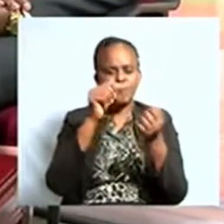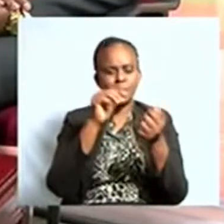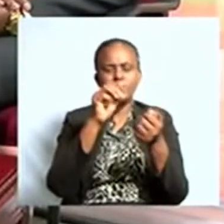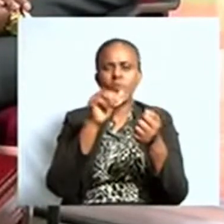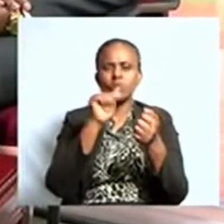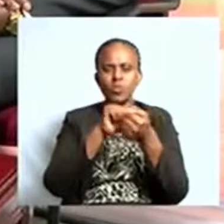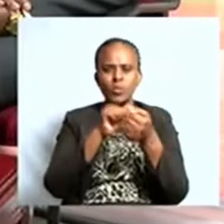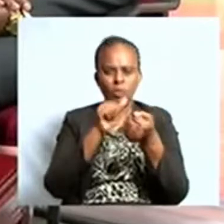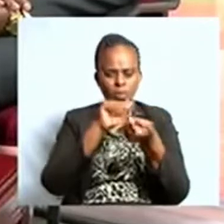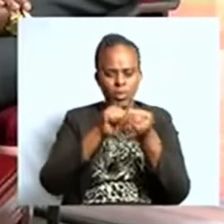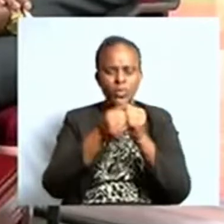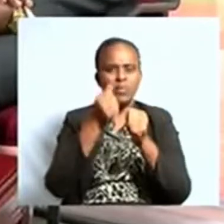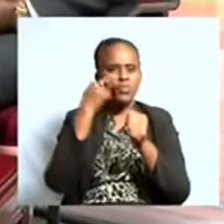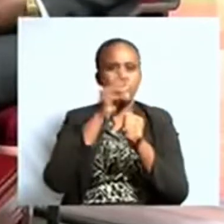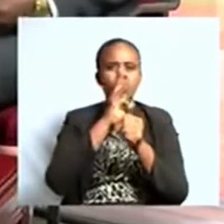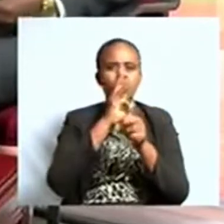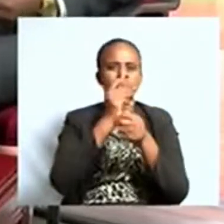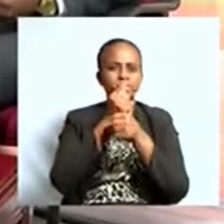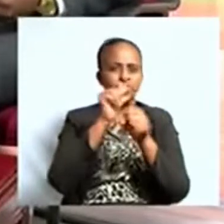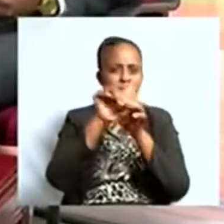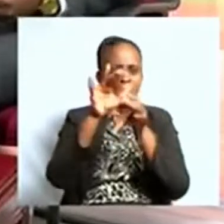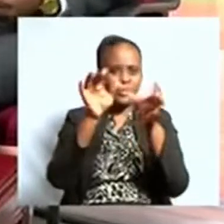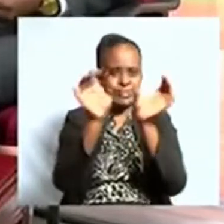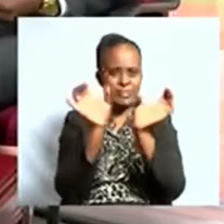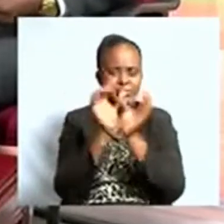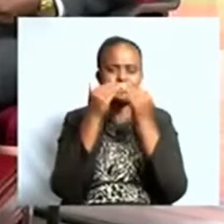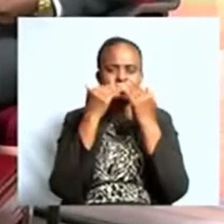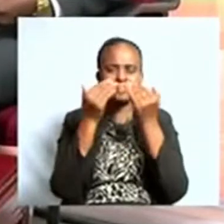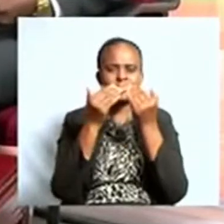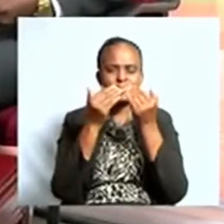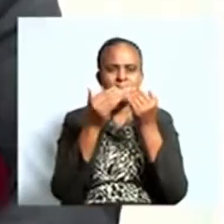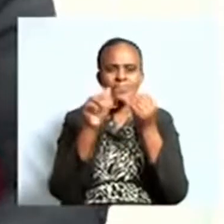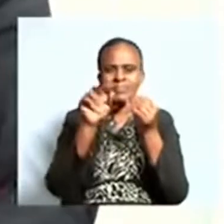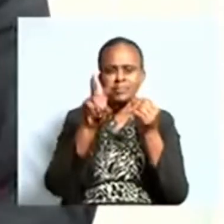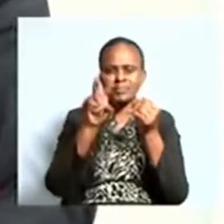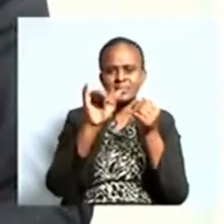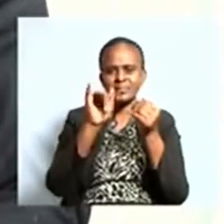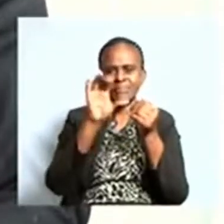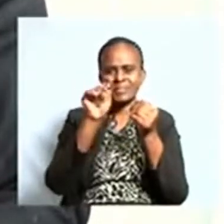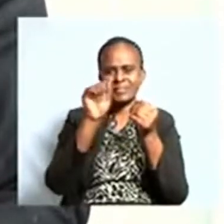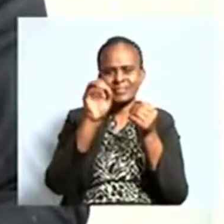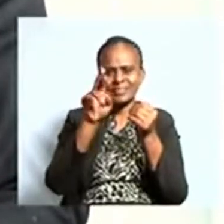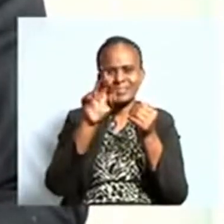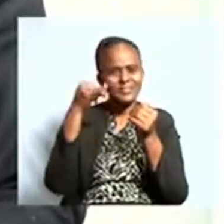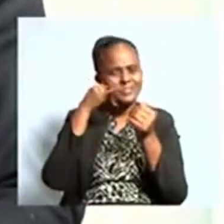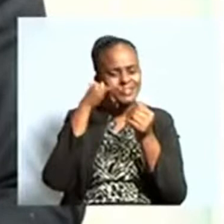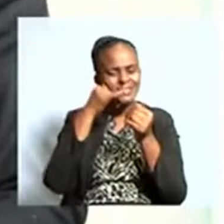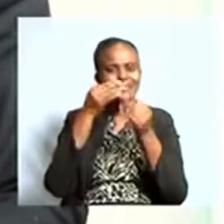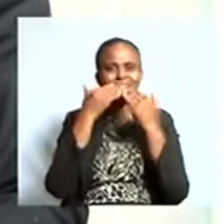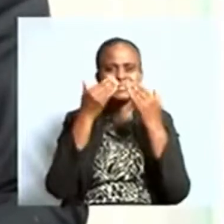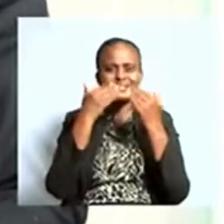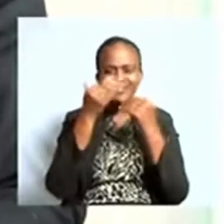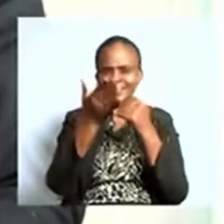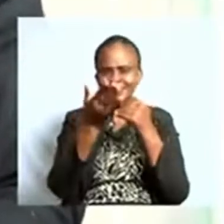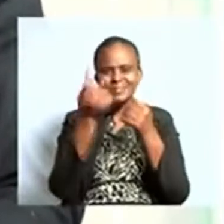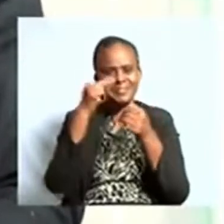his constituency? Thank you. Thank you so much. Somebody calling us all the way from Kitwe. They appreciate for your contribution. And